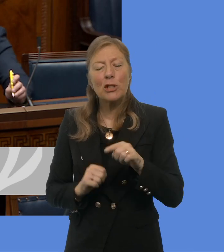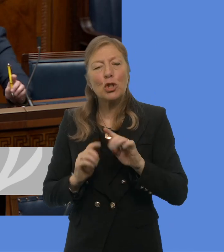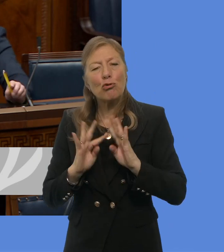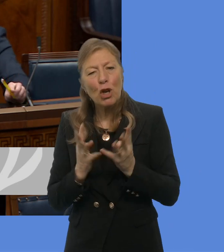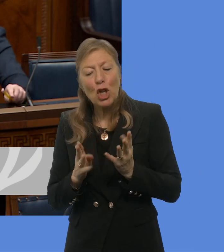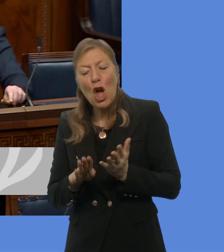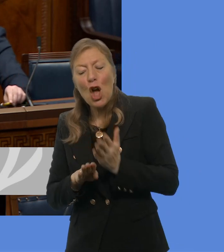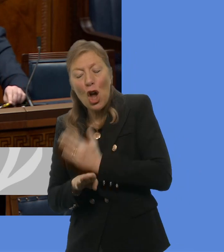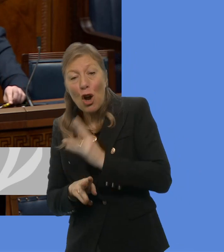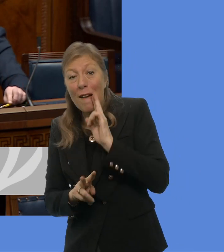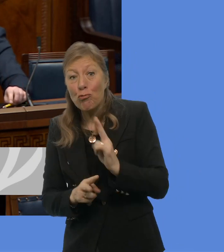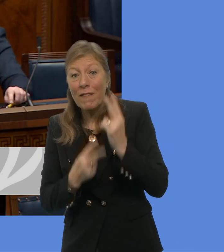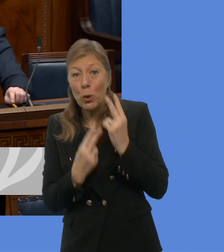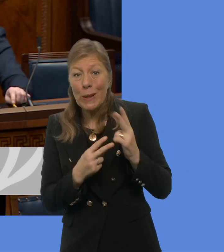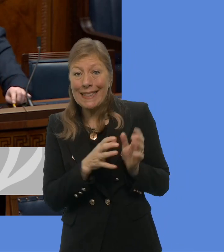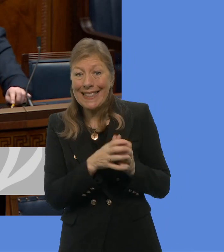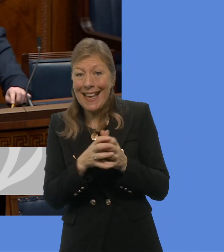review teams has resulted in